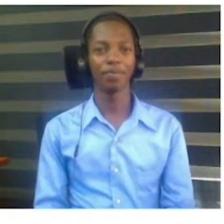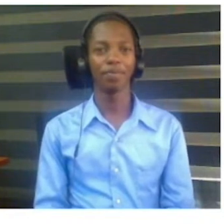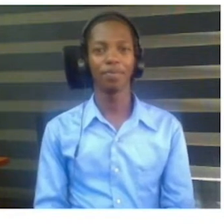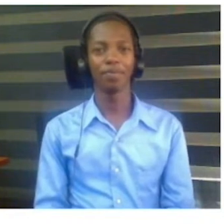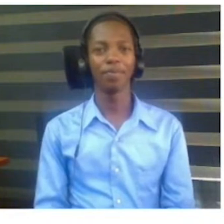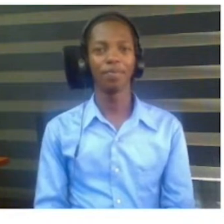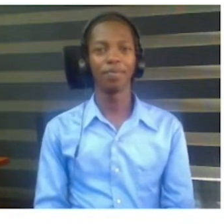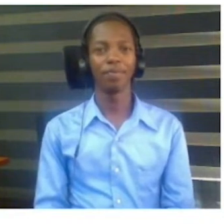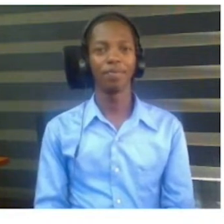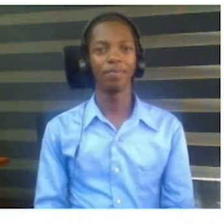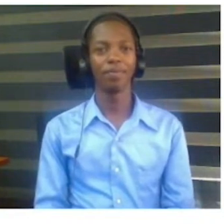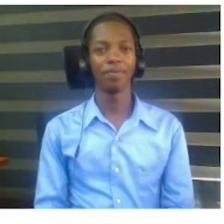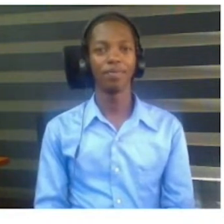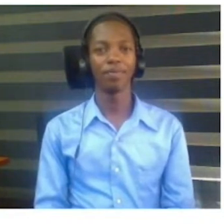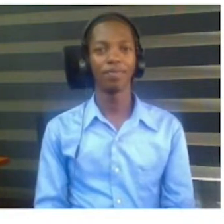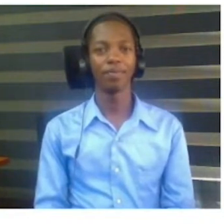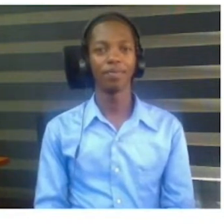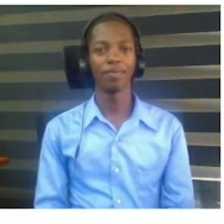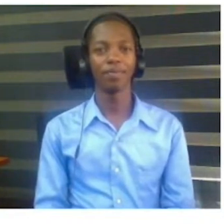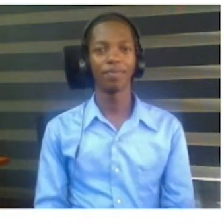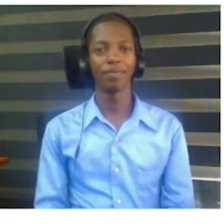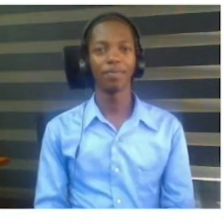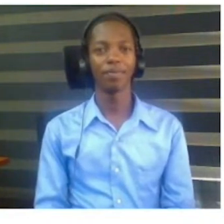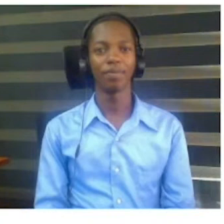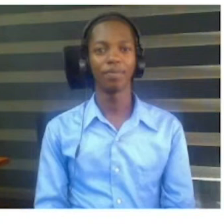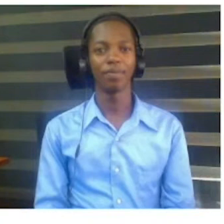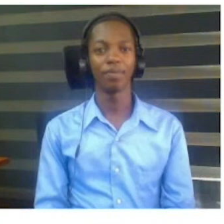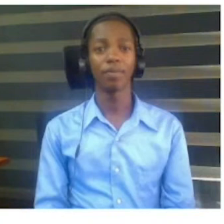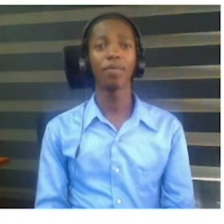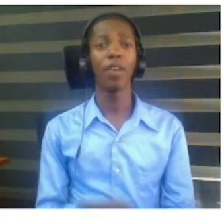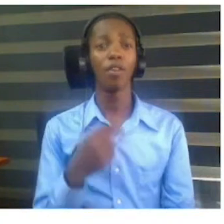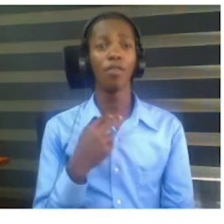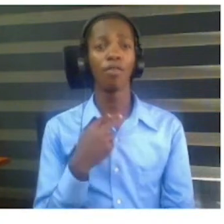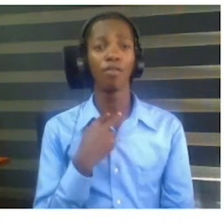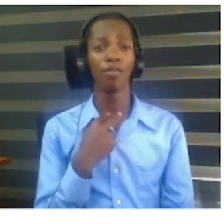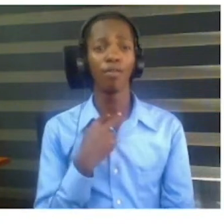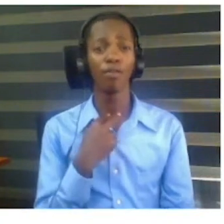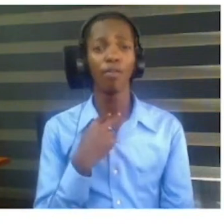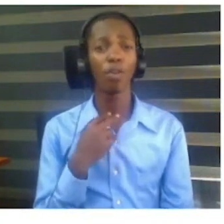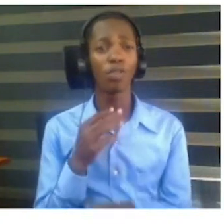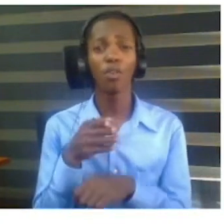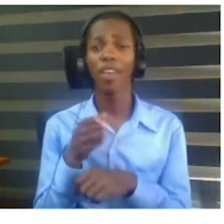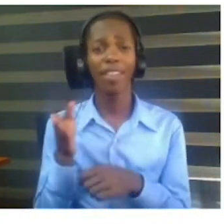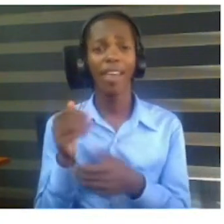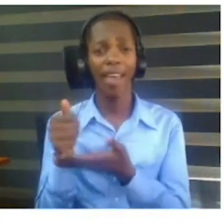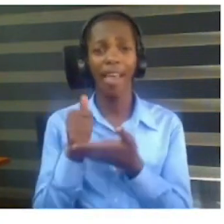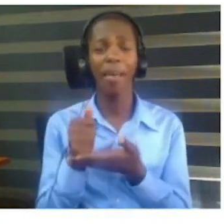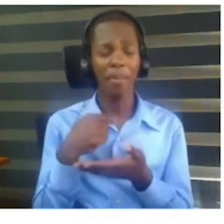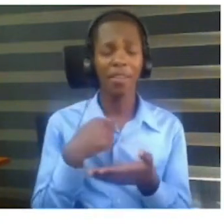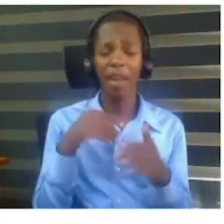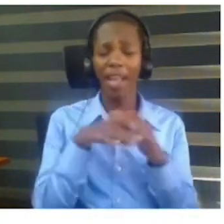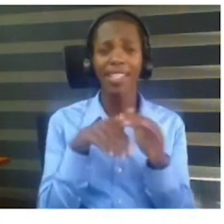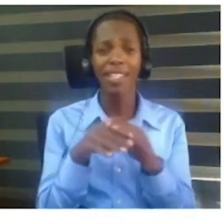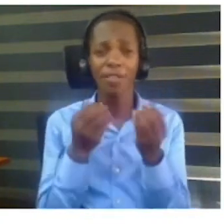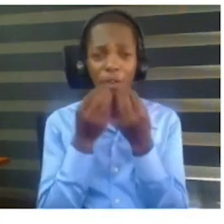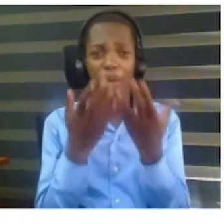demo. Send. Button. VoiceOver has allowed me to access more information, news, mail, and messages, and